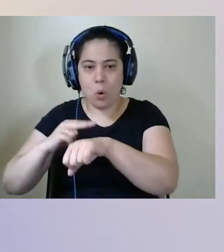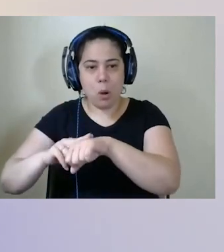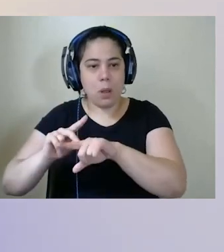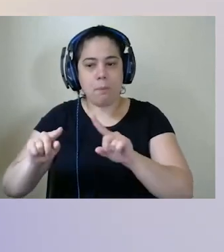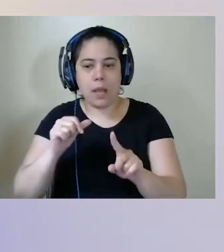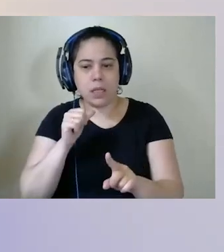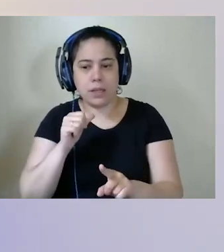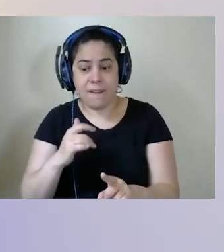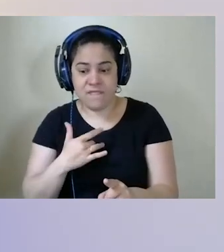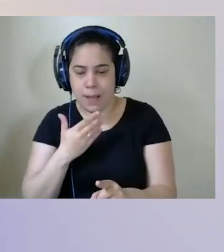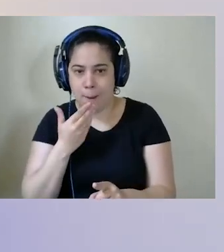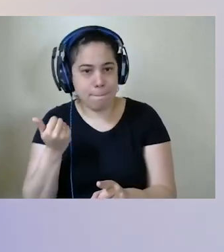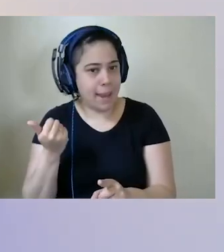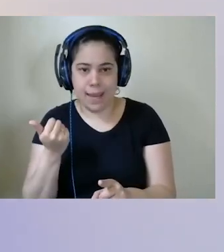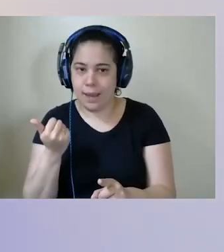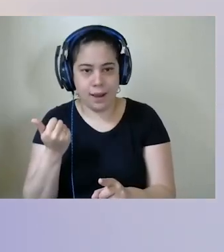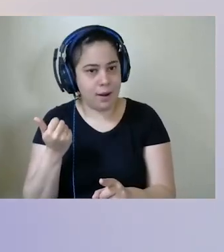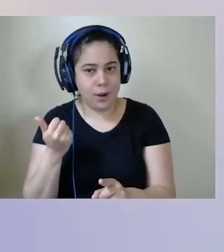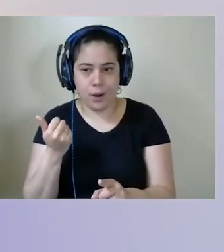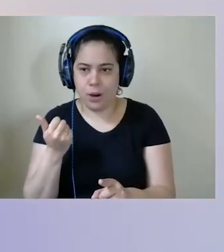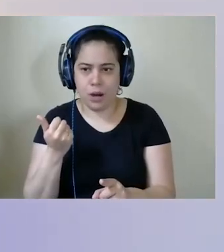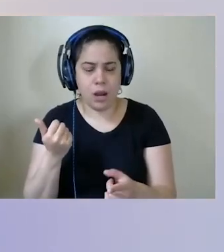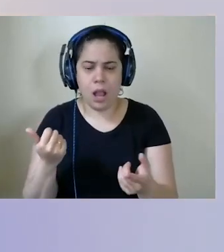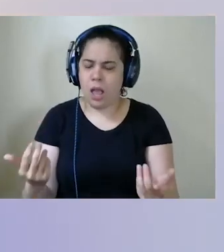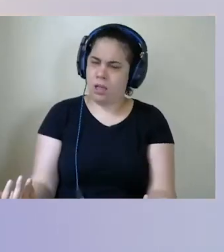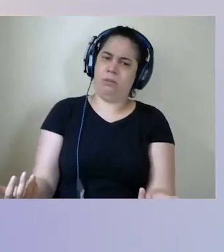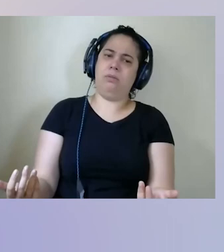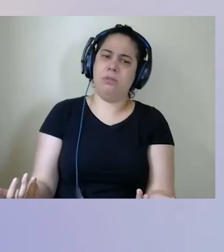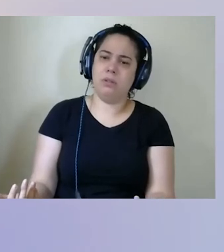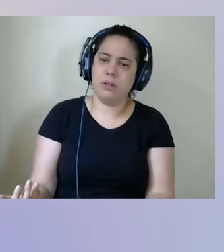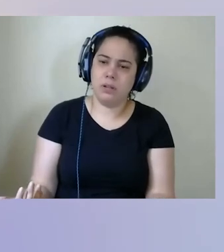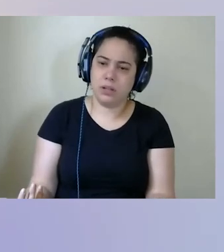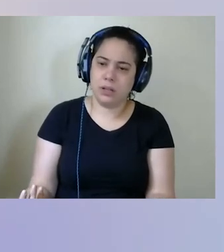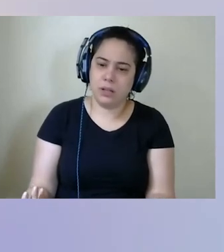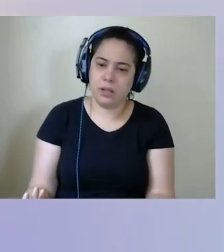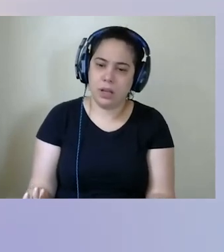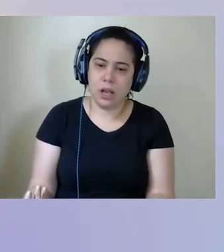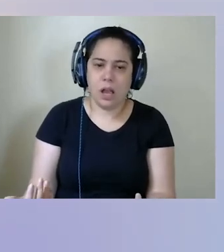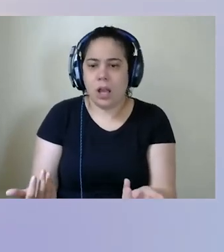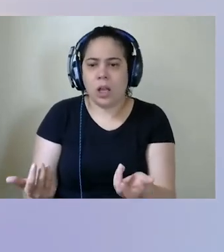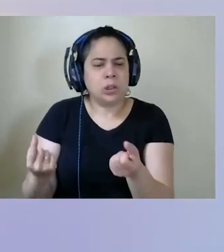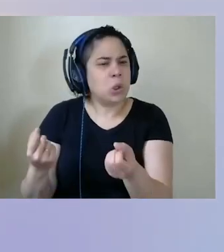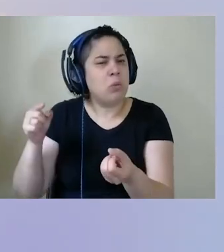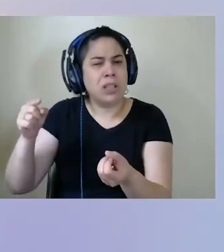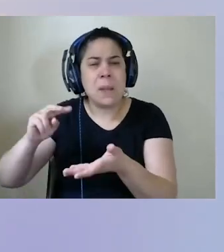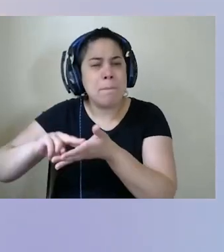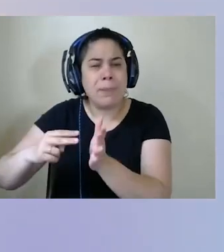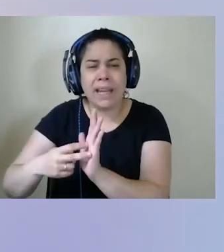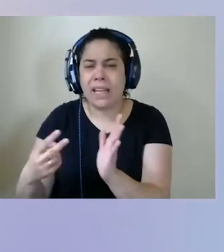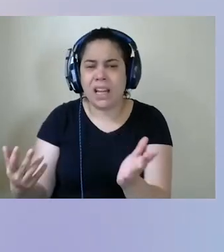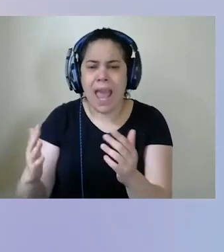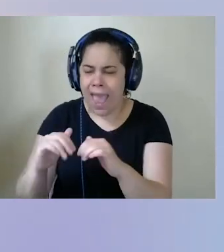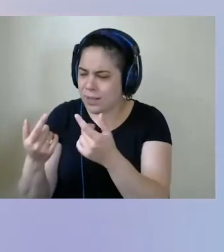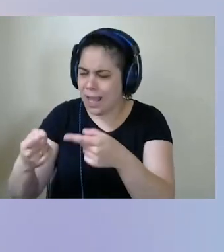better. What do I make of that? I don't know what to make of that. Or recently I had an